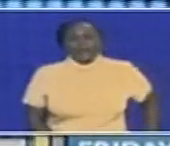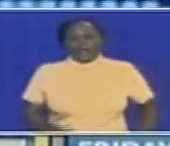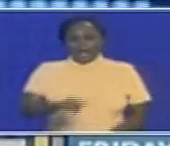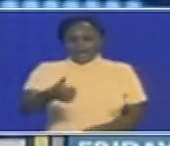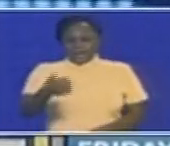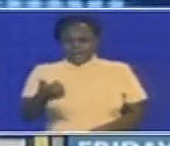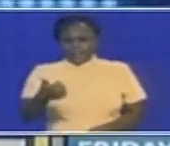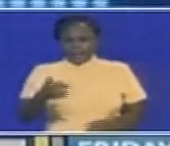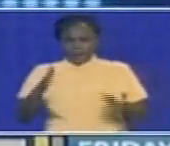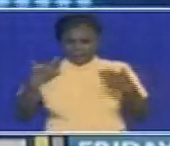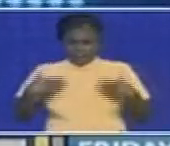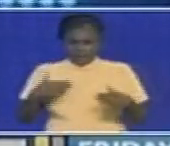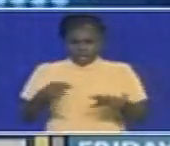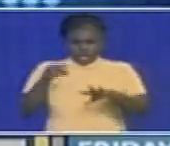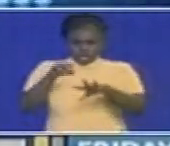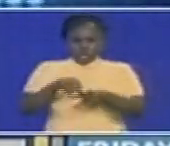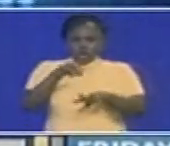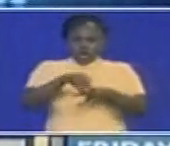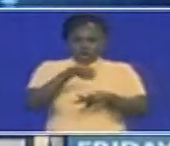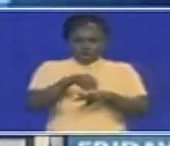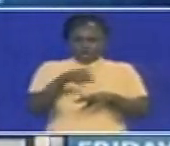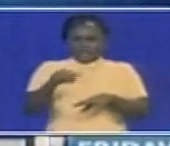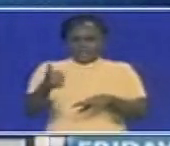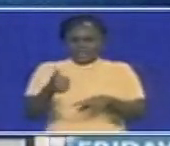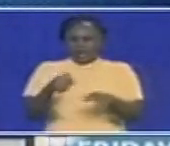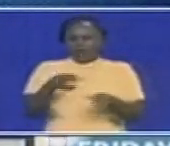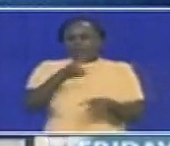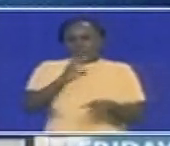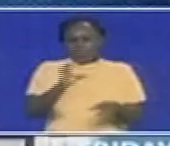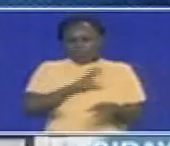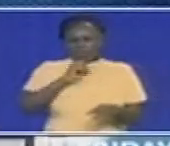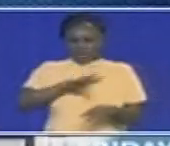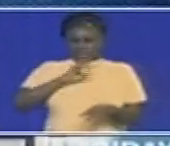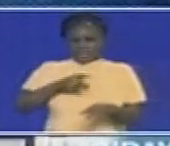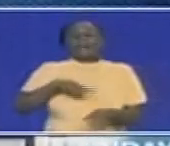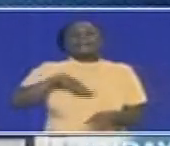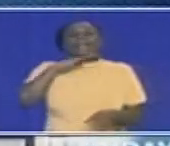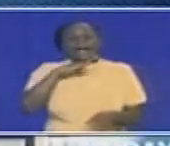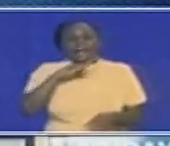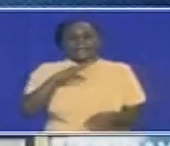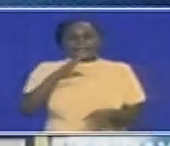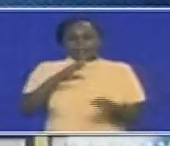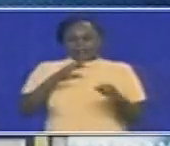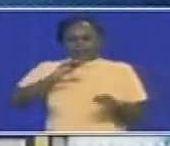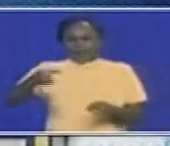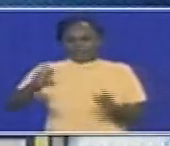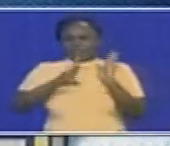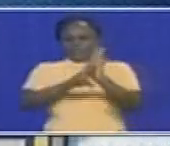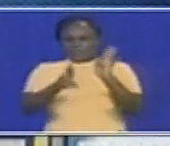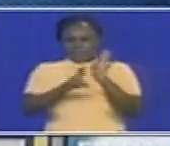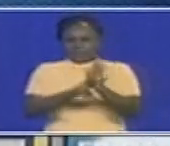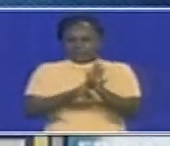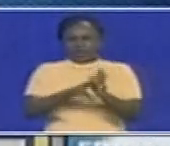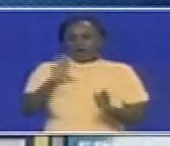A somber mood engulfed Kibiri ward in Karachuonyo constituency following the murder of a HomaBay County Assembly member.